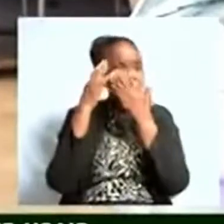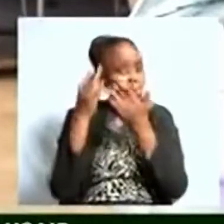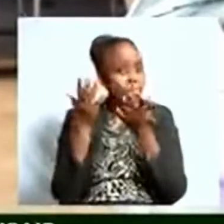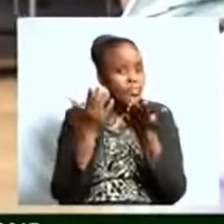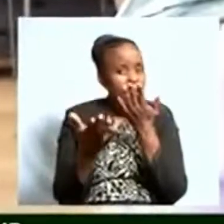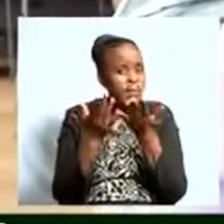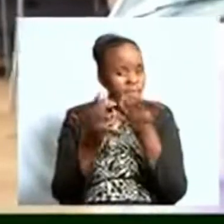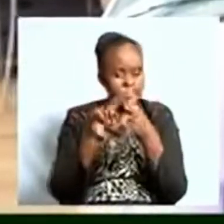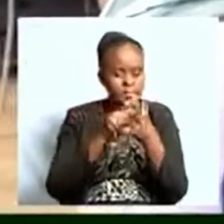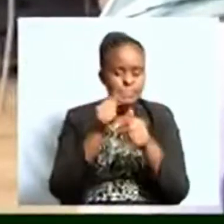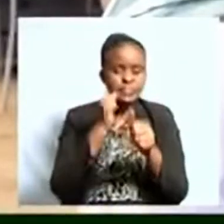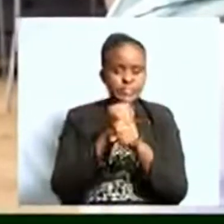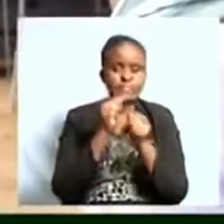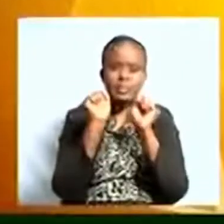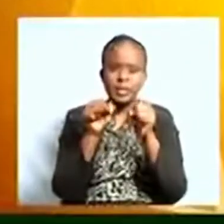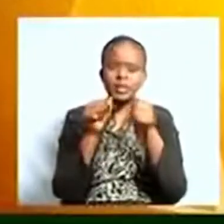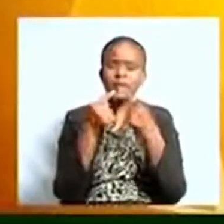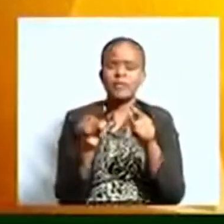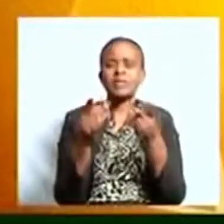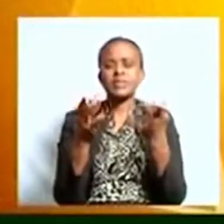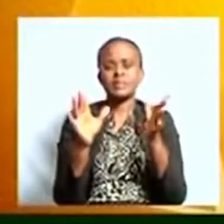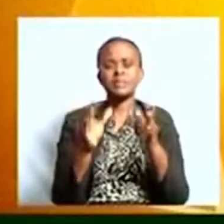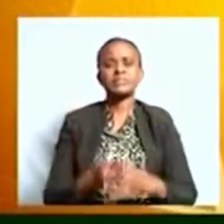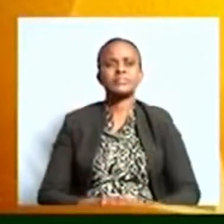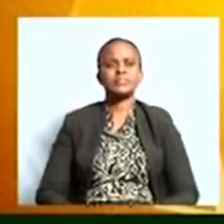year it will be done.